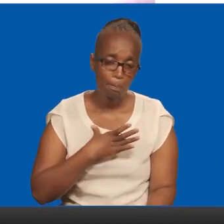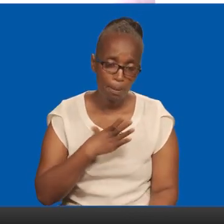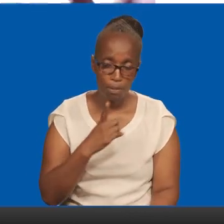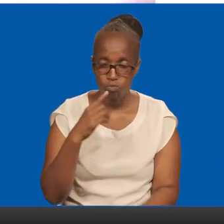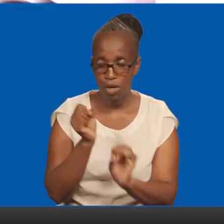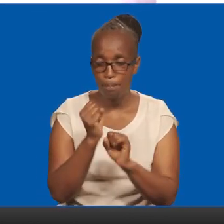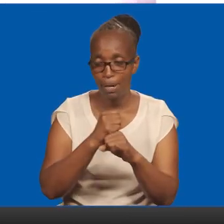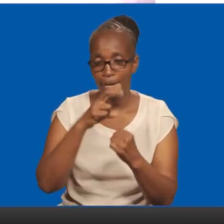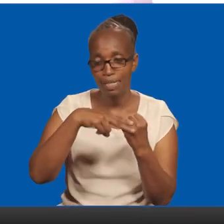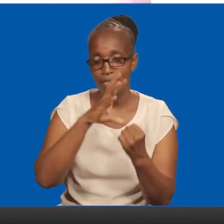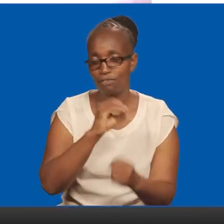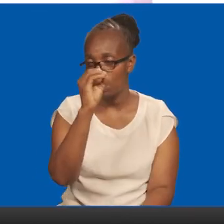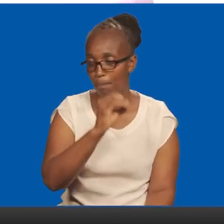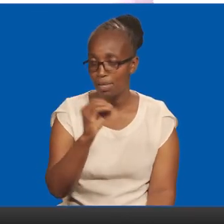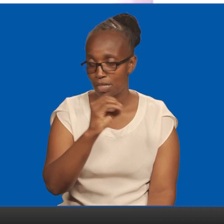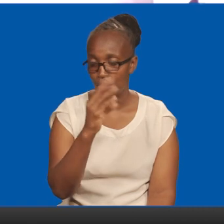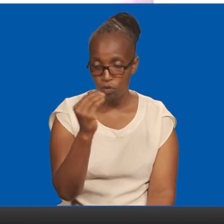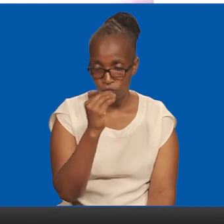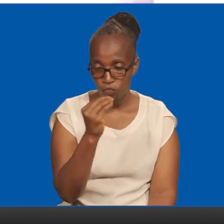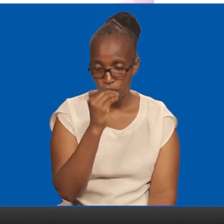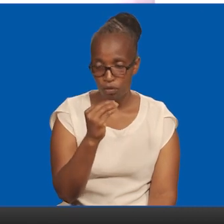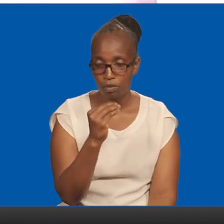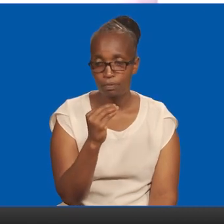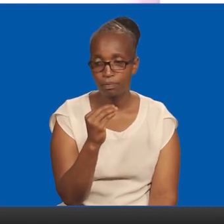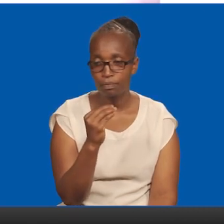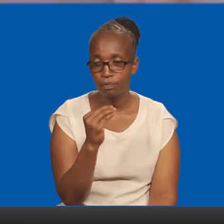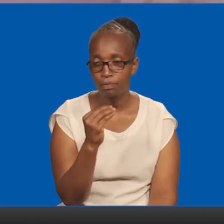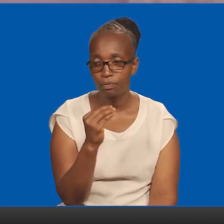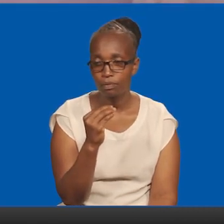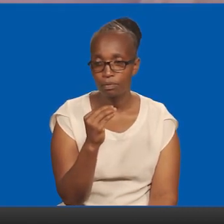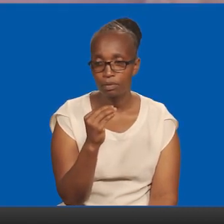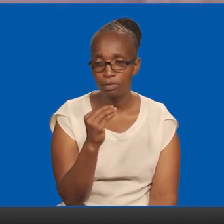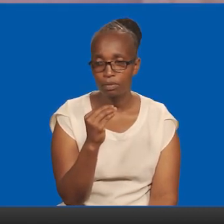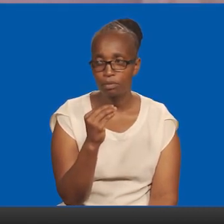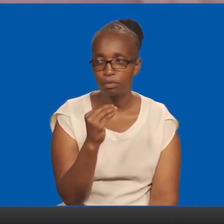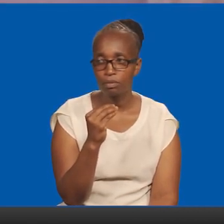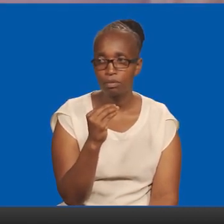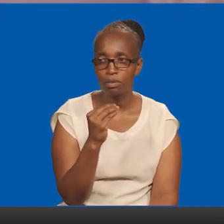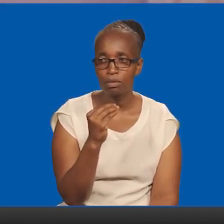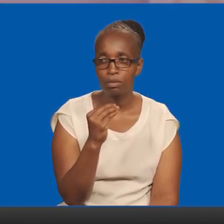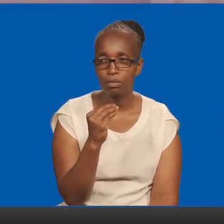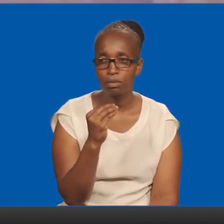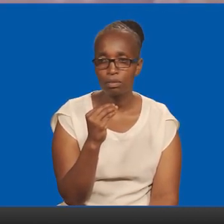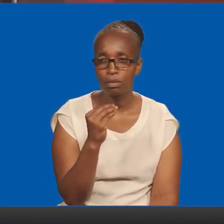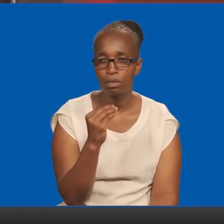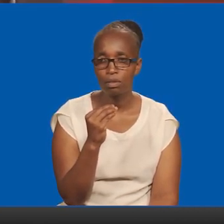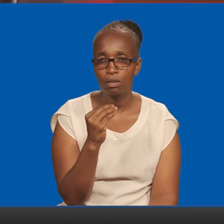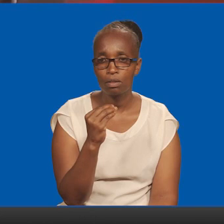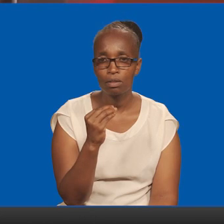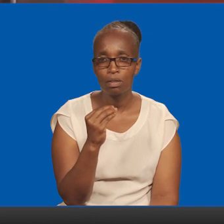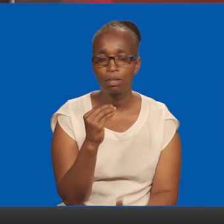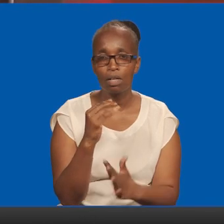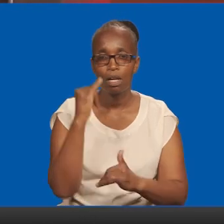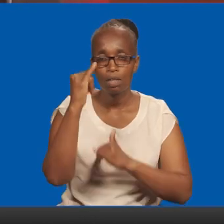our food, and not simply talk about them, but for them also involved. Aidha, mataifa ya Ulaya yanayolaumiwa